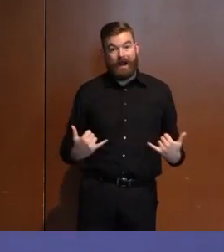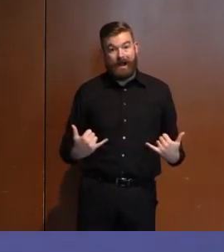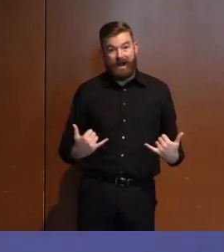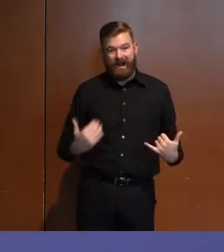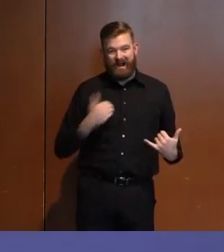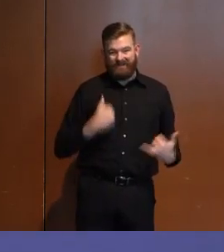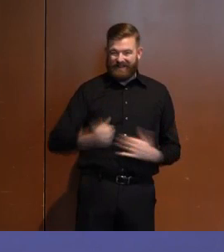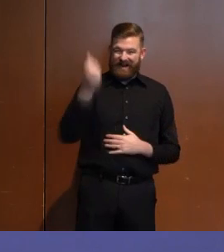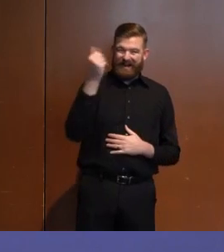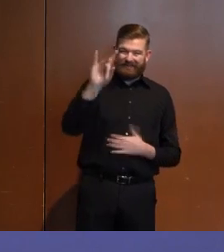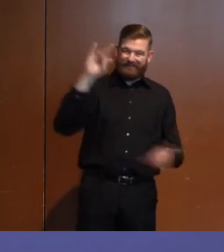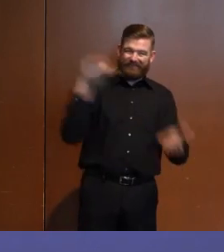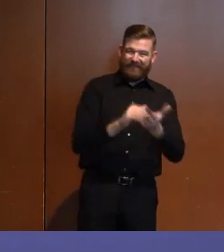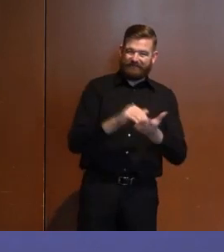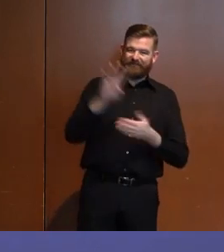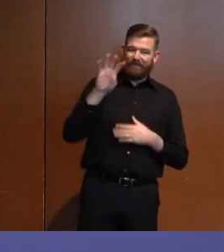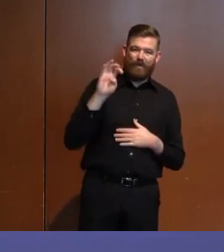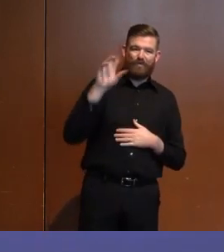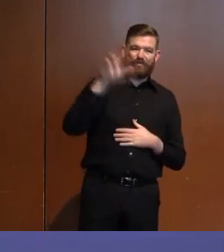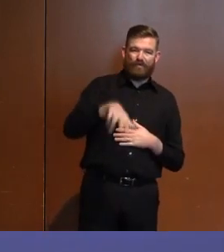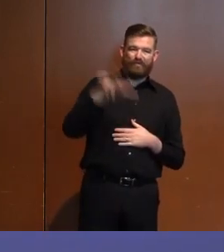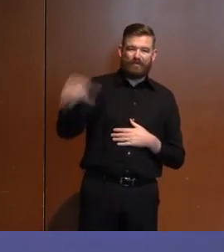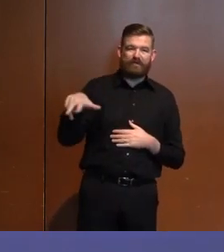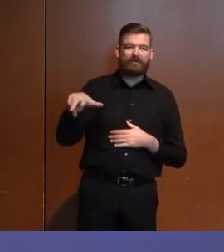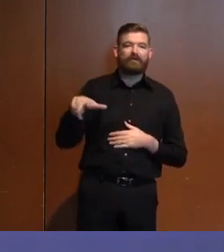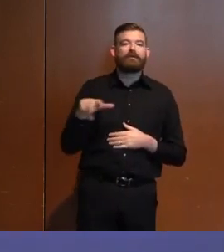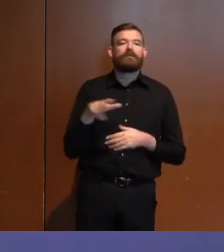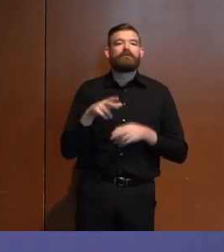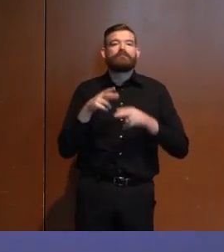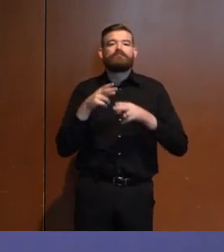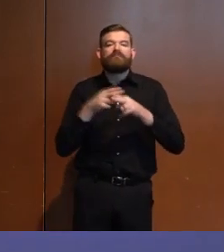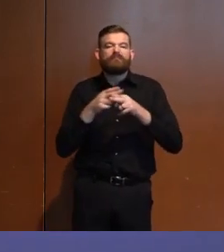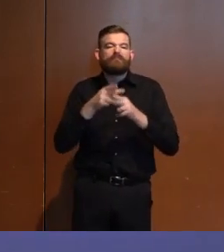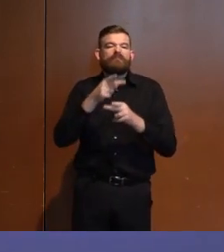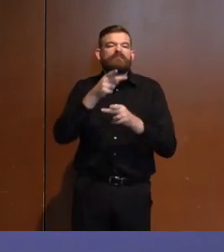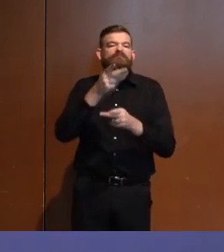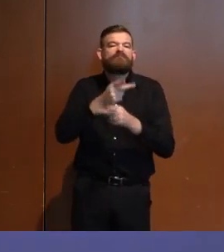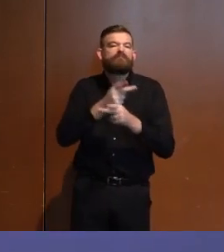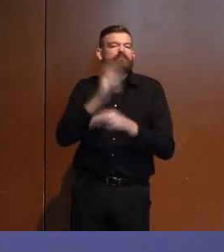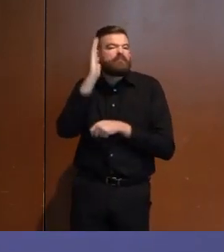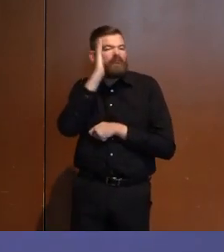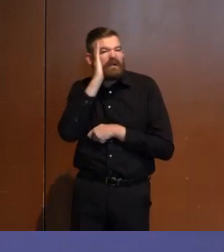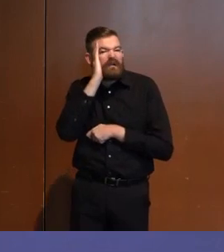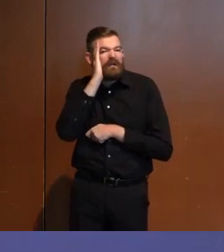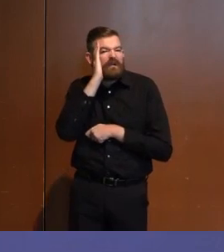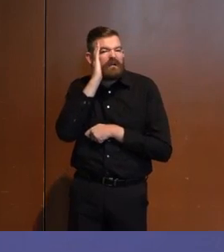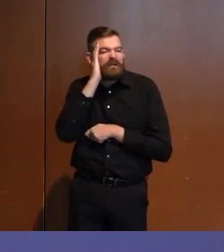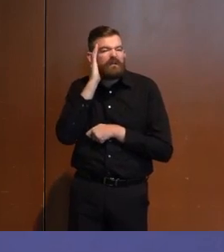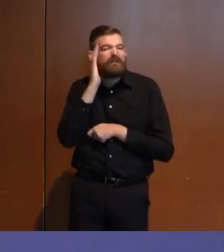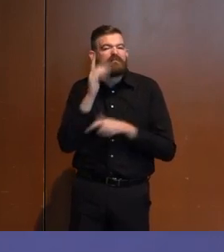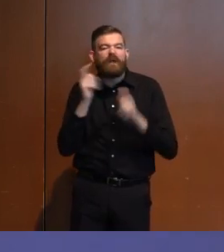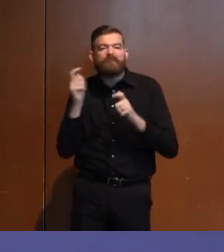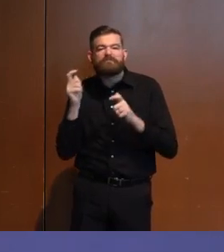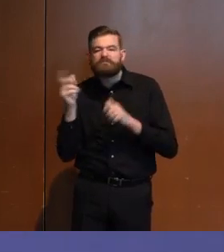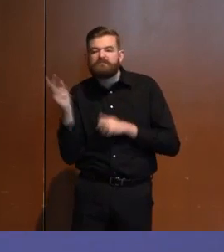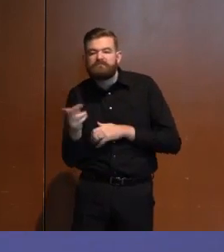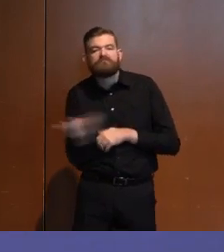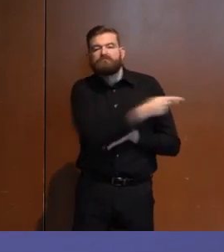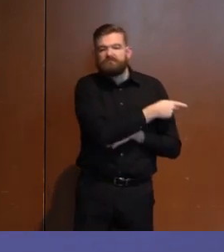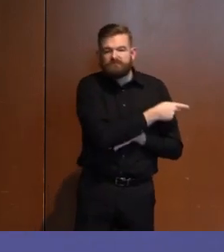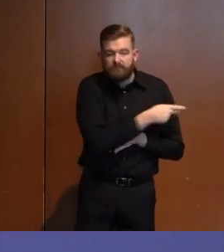18,433 acute care beds, including 2,000 beds for those requiring critical care. Again, that's